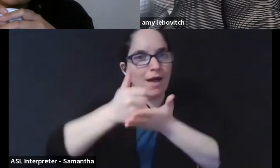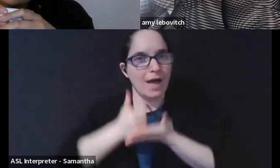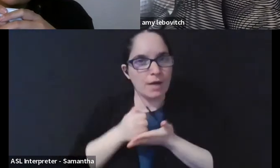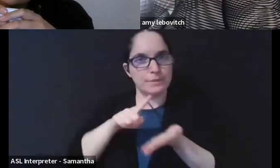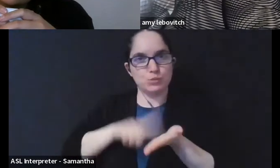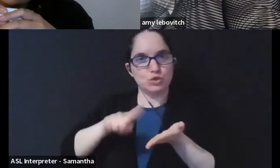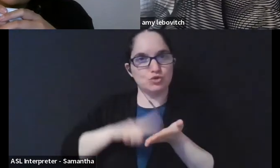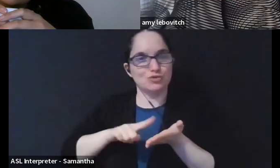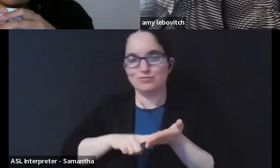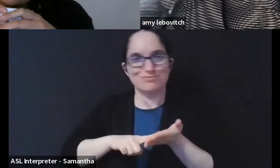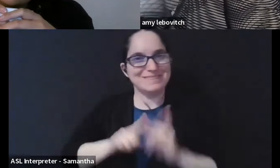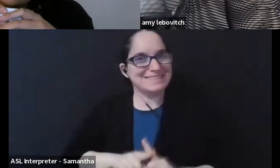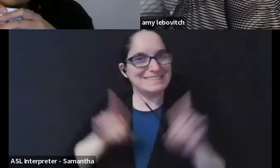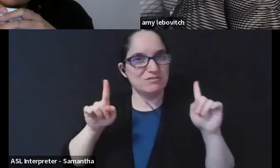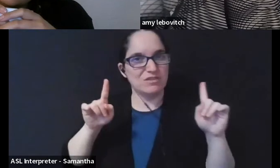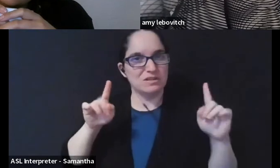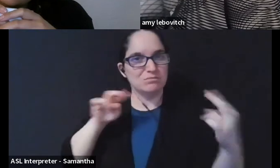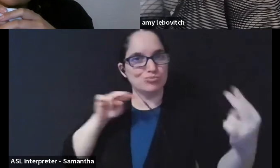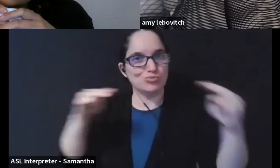not people who have